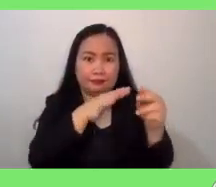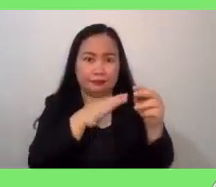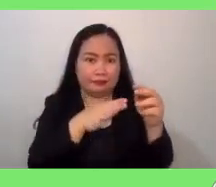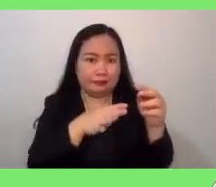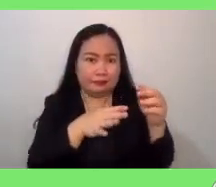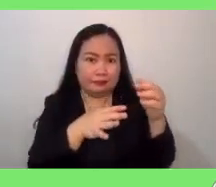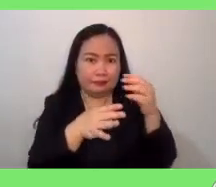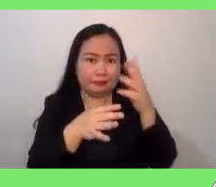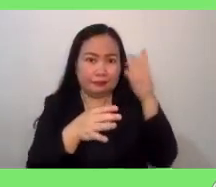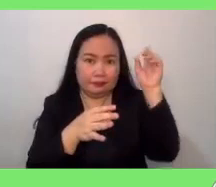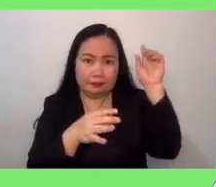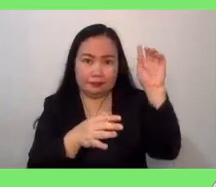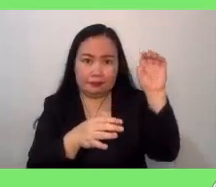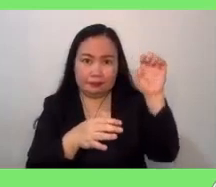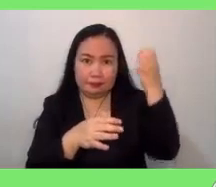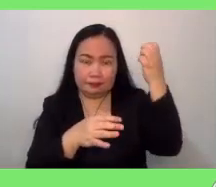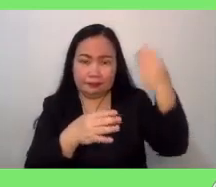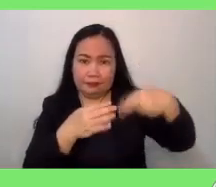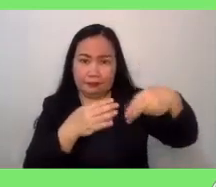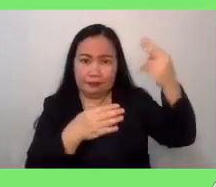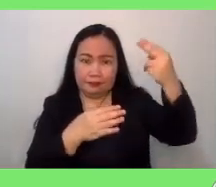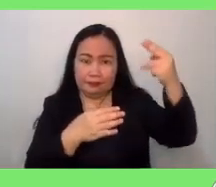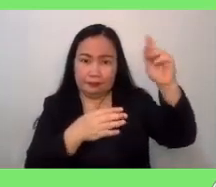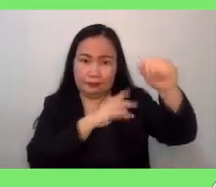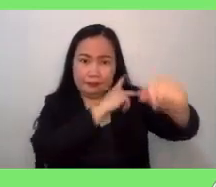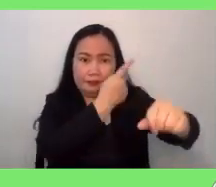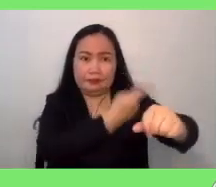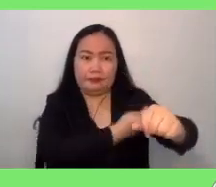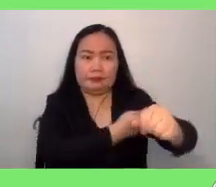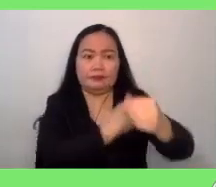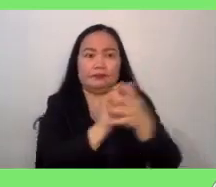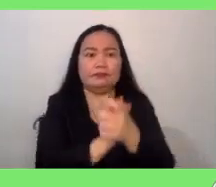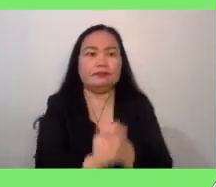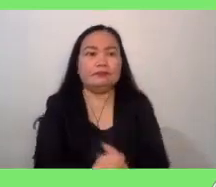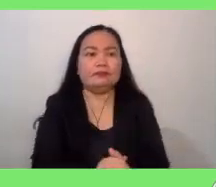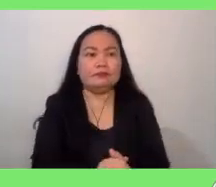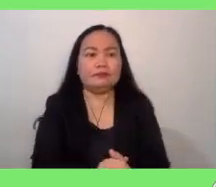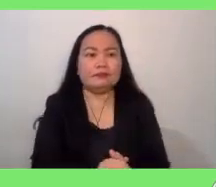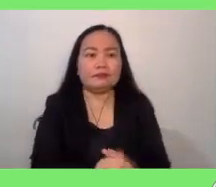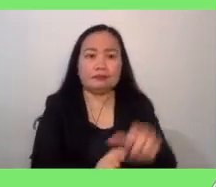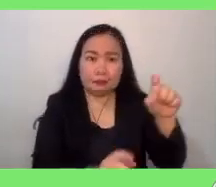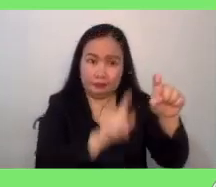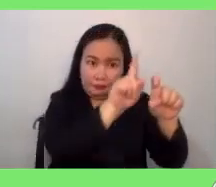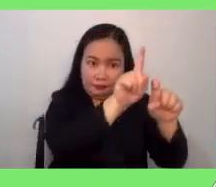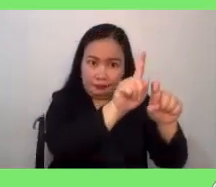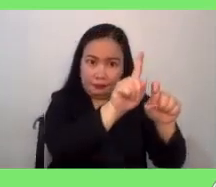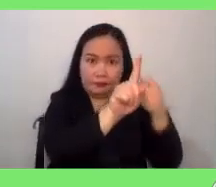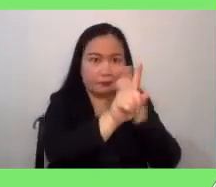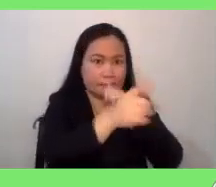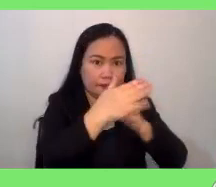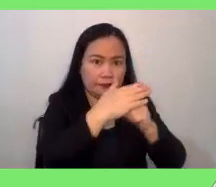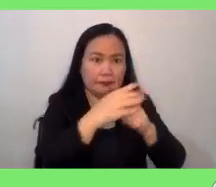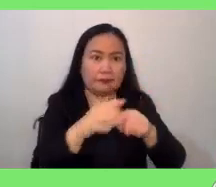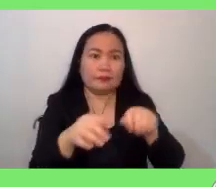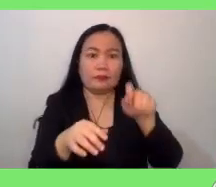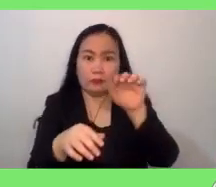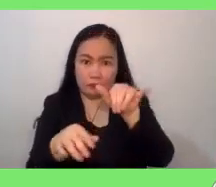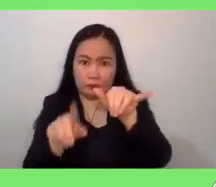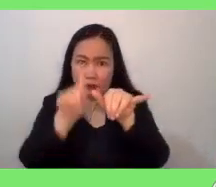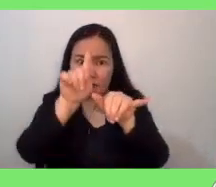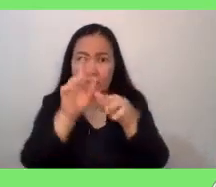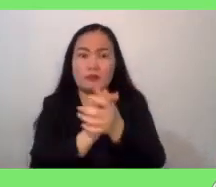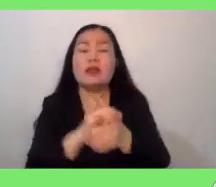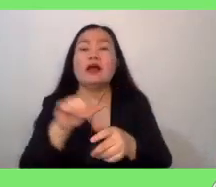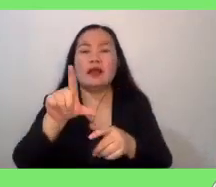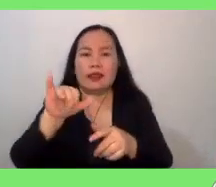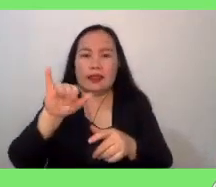yung degree o yung highest power. Kapag 1 po ang highest power nila, that is linear. So, ito 1 po ang highest power. So, this is